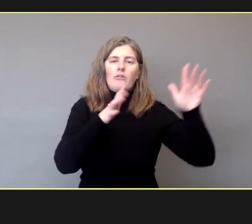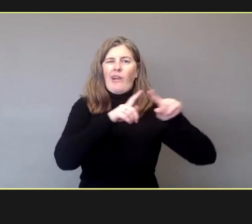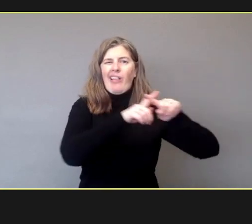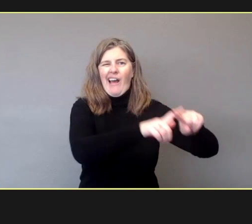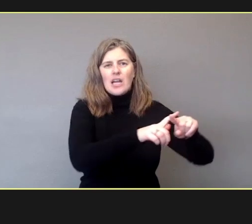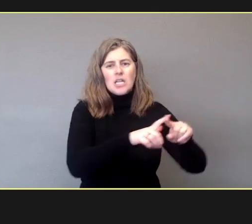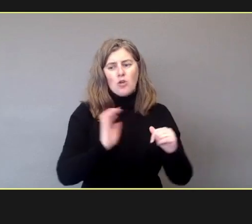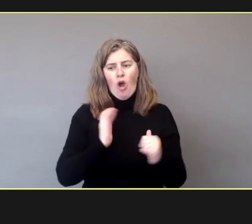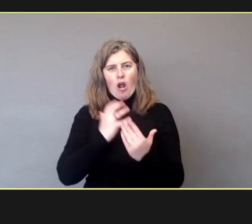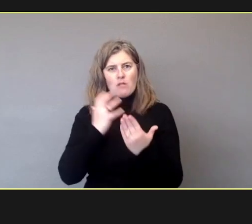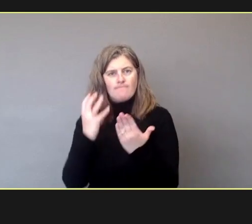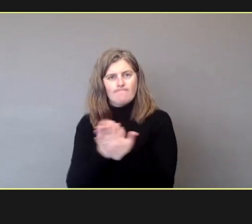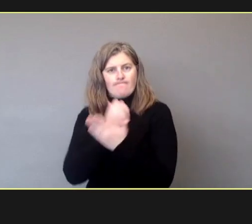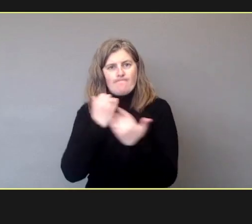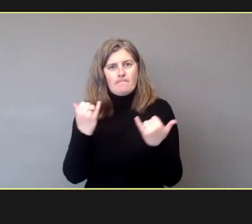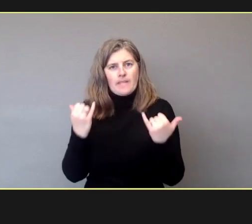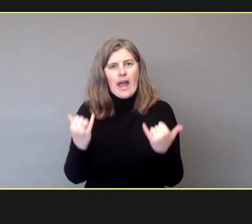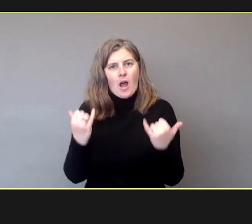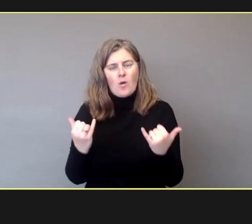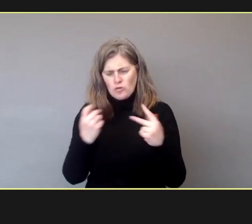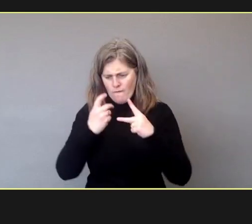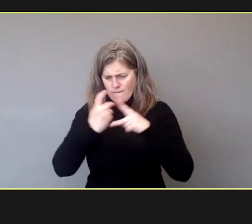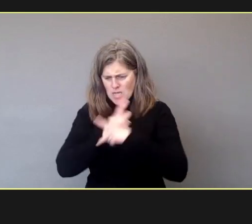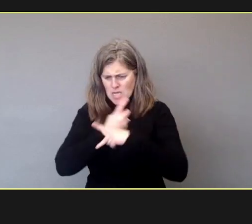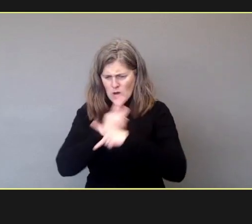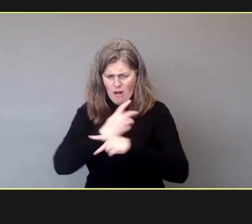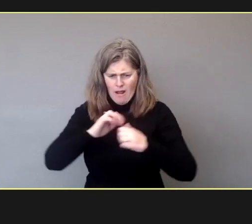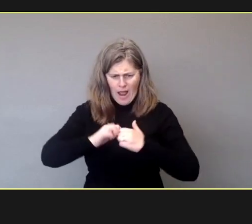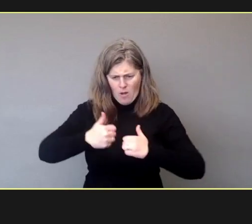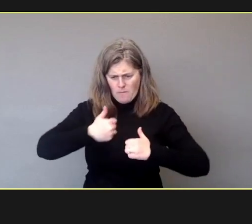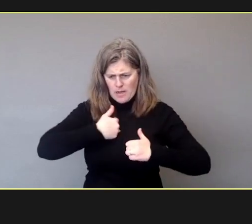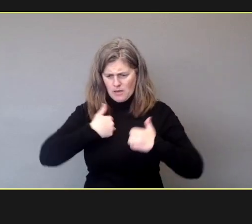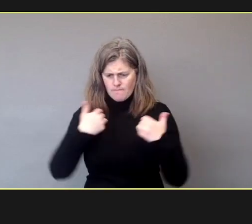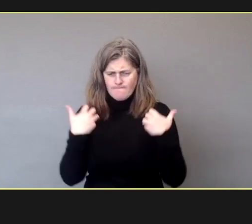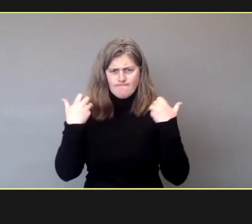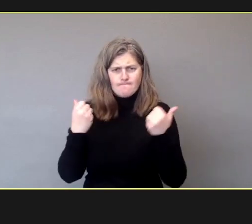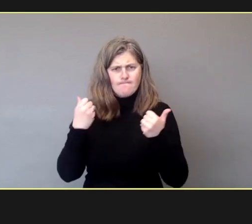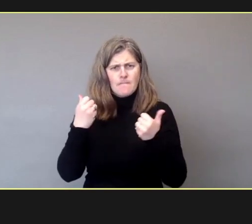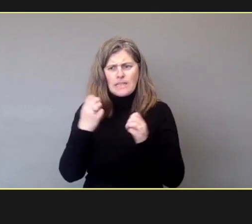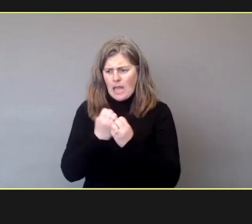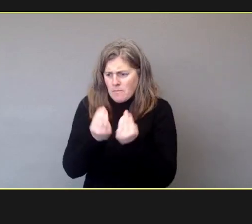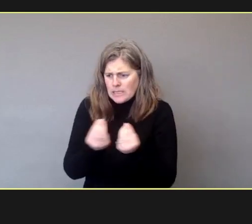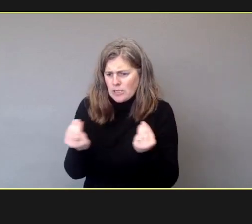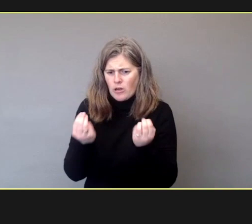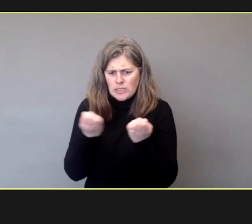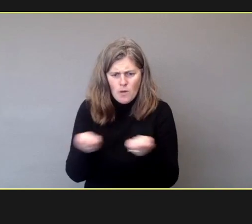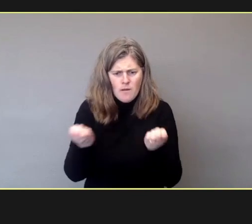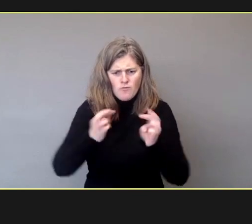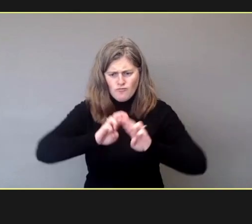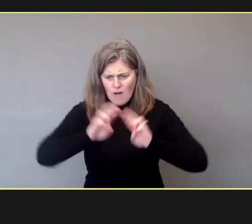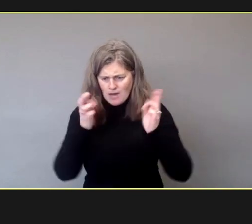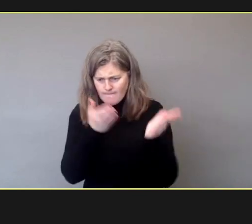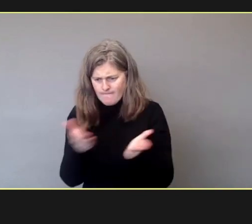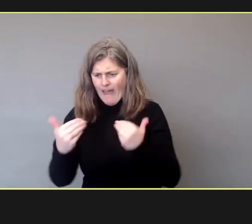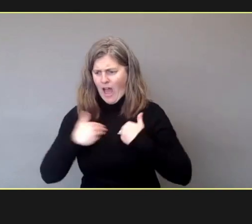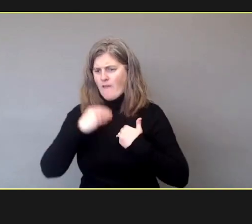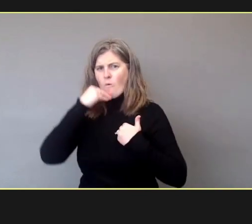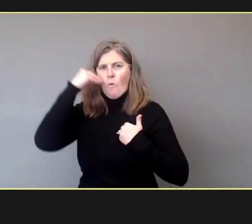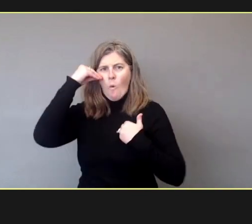our chance now to figure out how to get the materials, equipment, supplies, everything we need